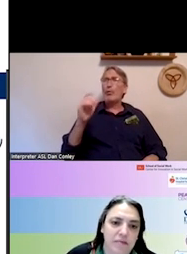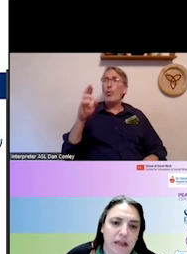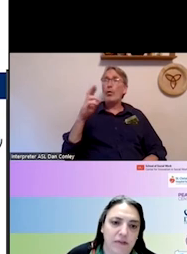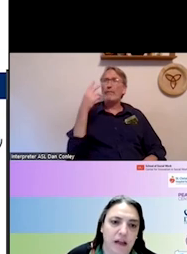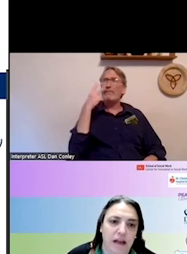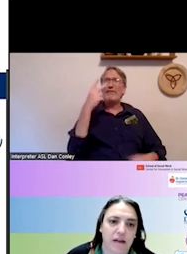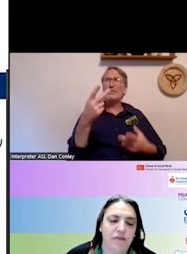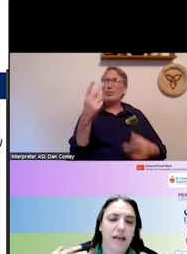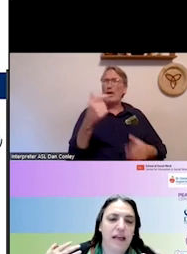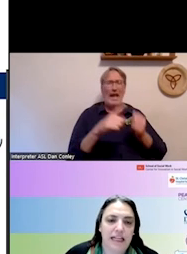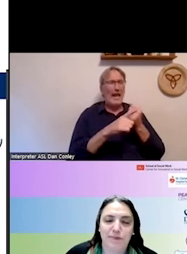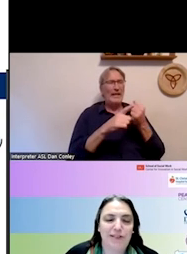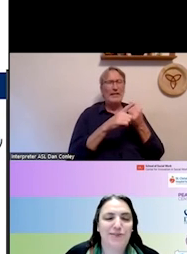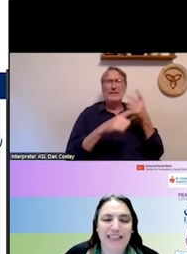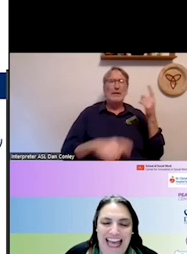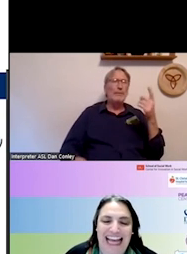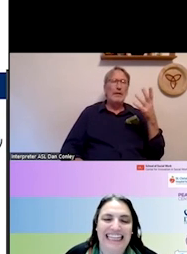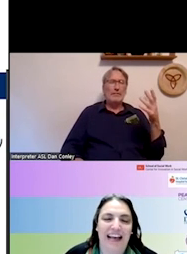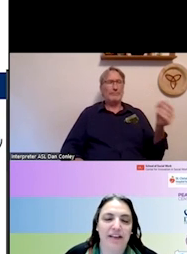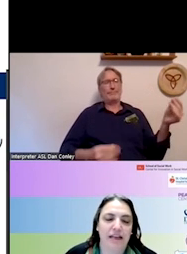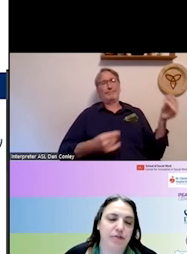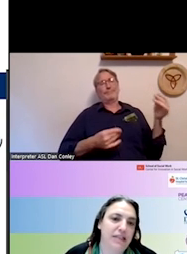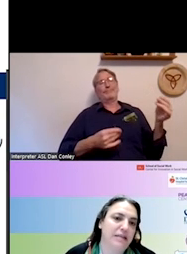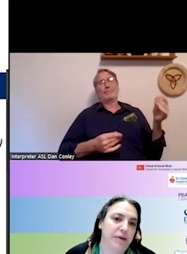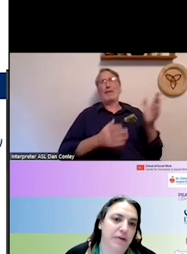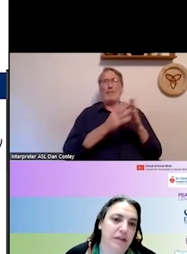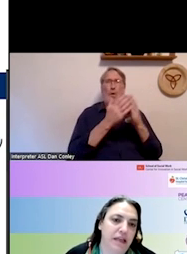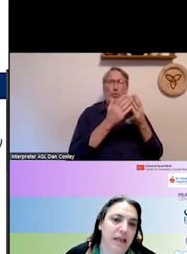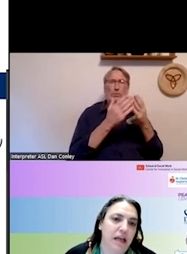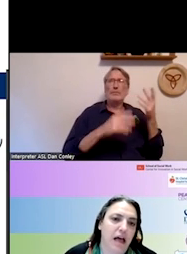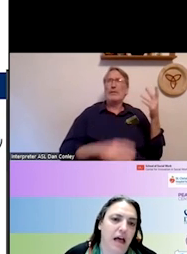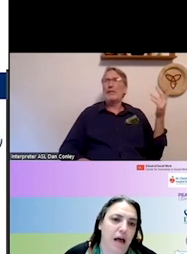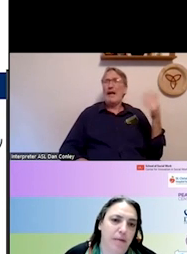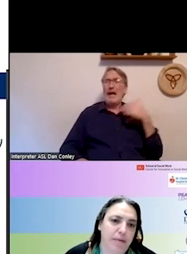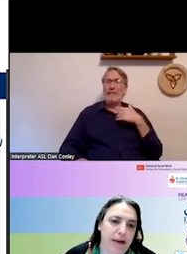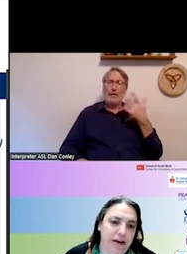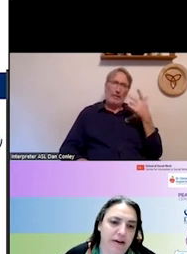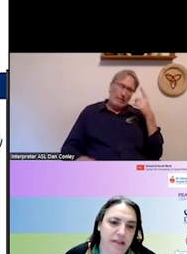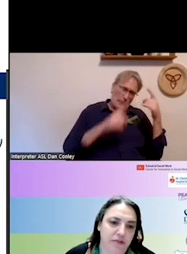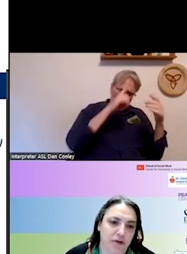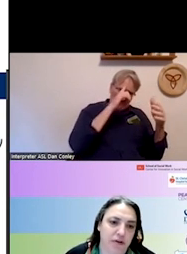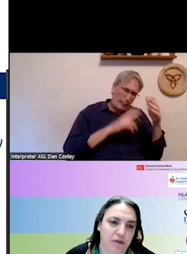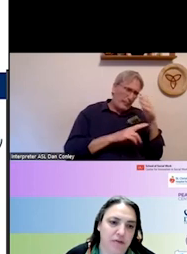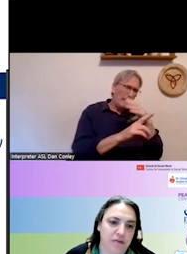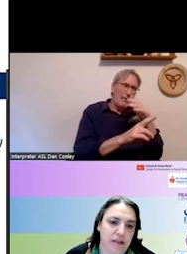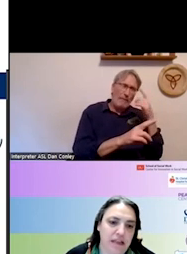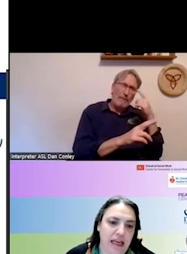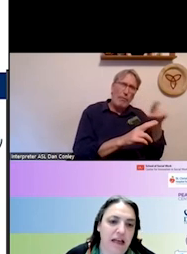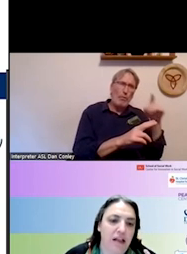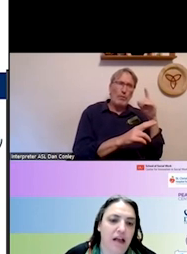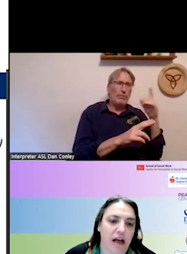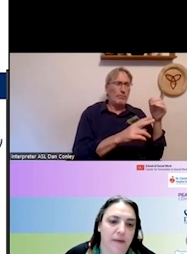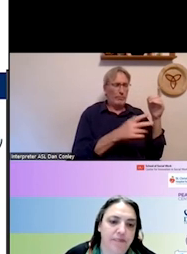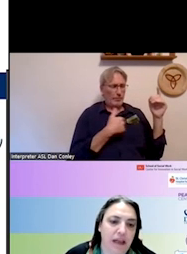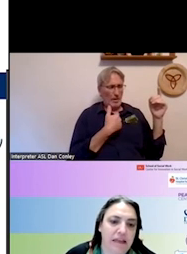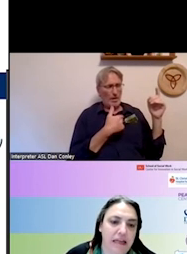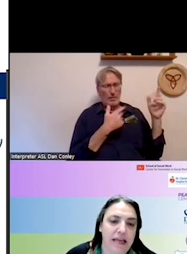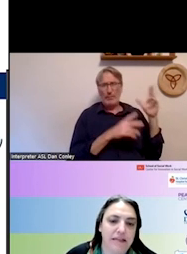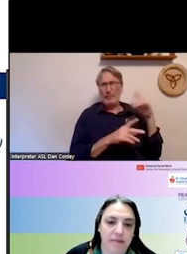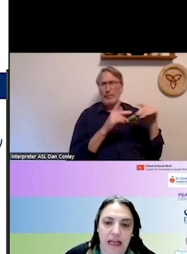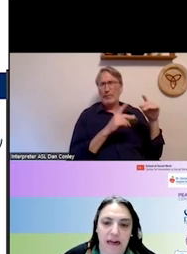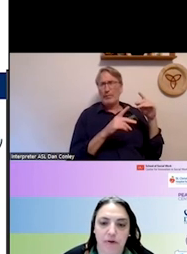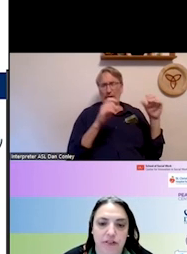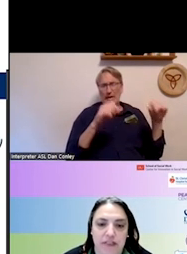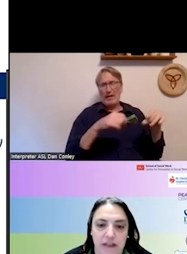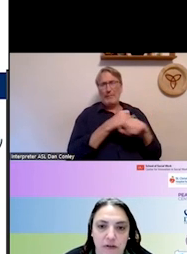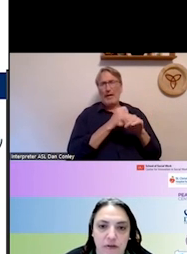having some level of, as much as we can, having a predictability, a preparedness for our youth so that they can make